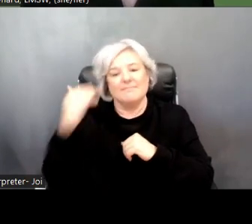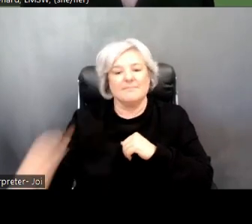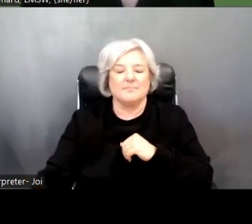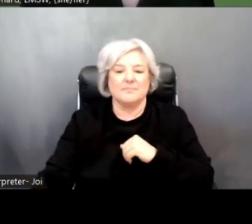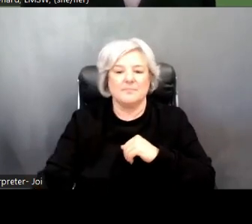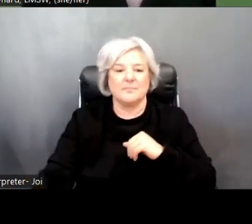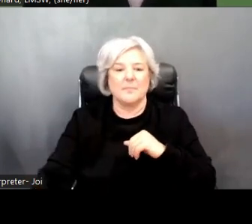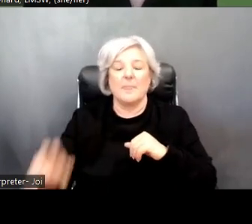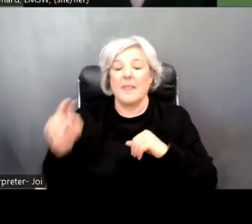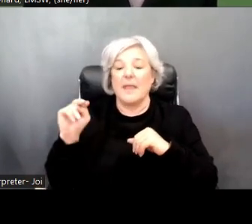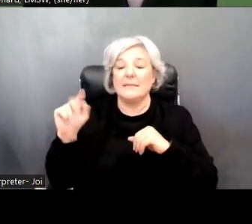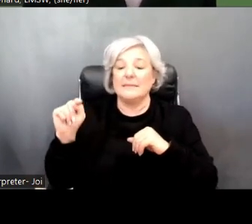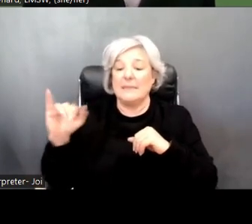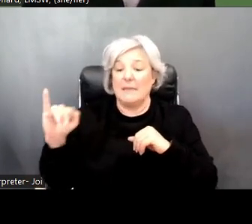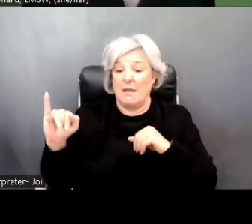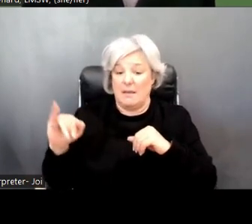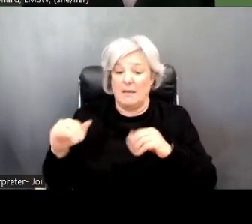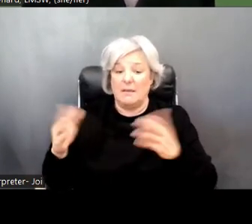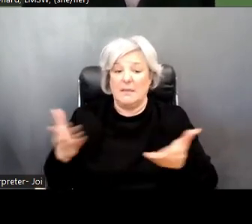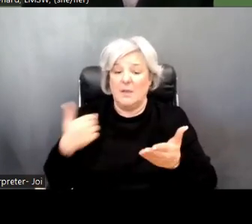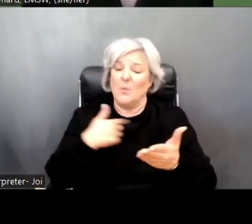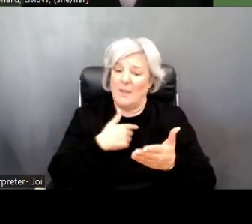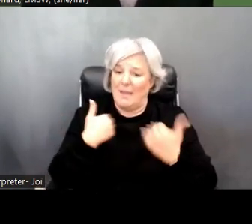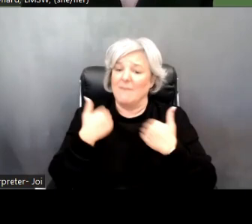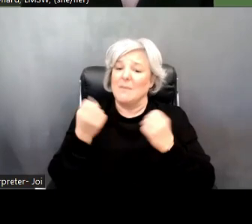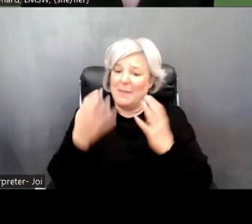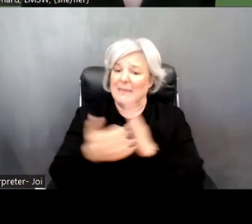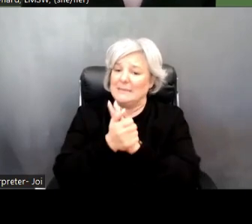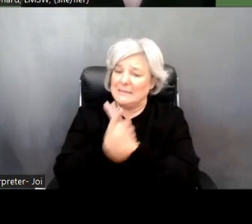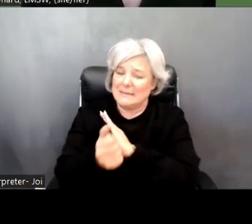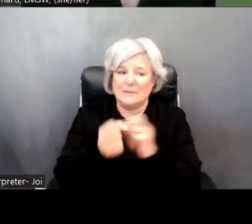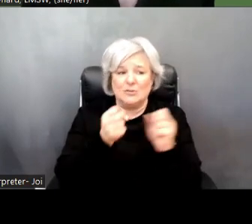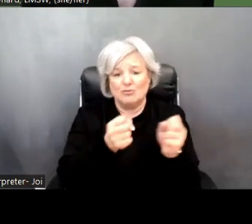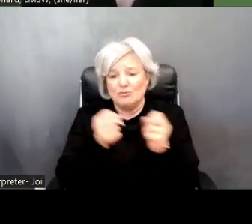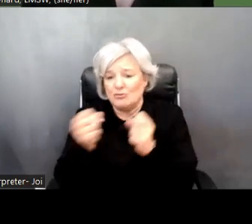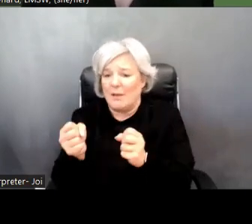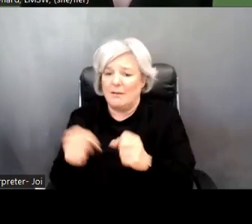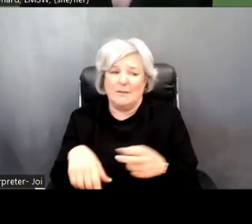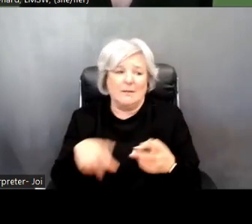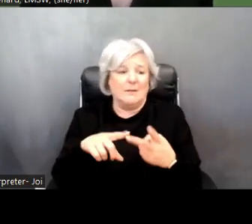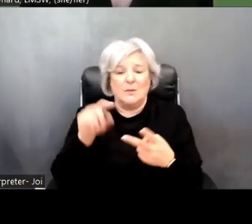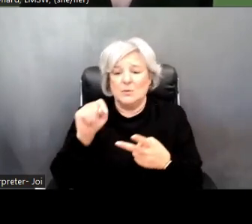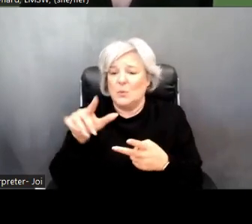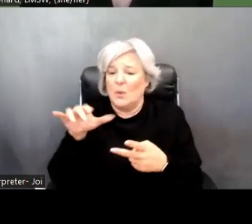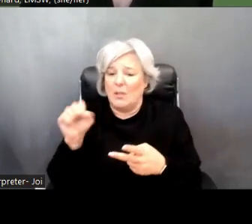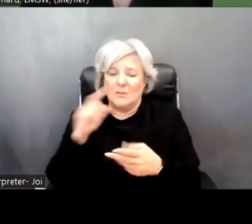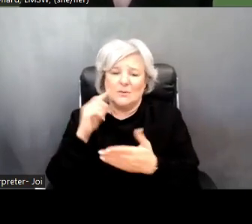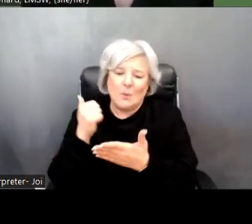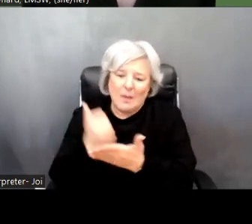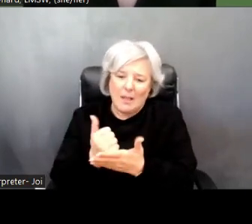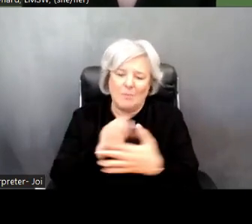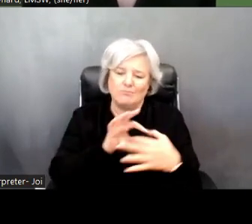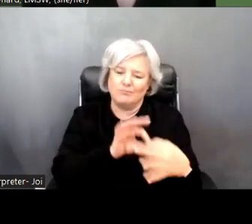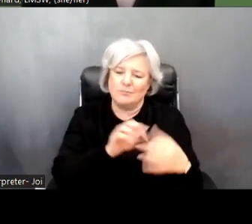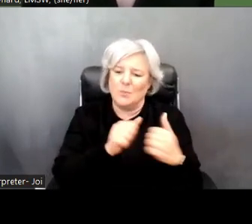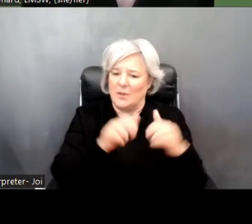So NTI has a lot of skills and strategies and tools that are built in to help parents better meet the needs of their child